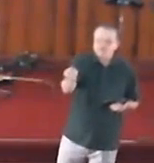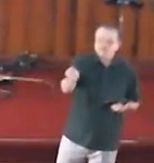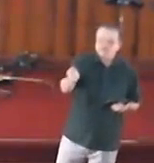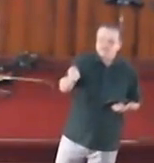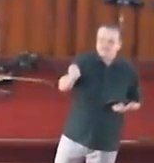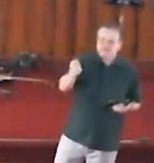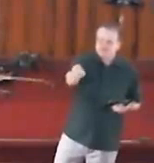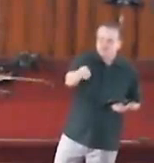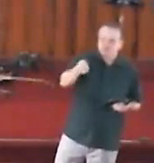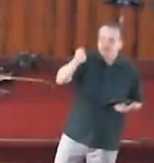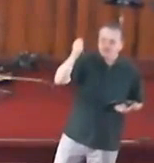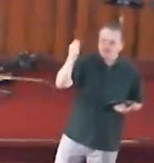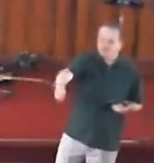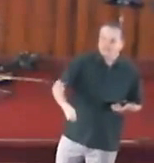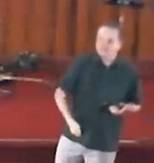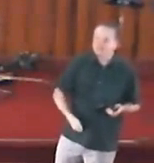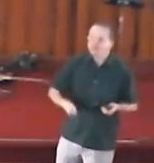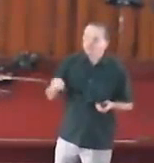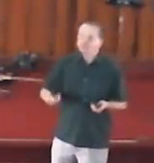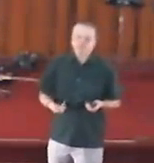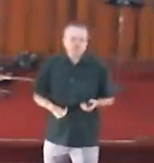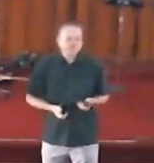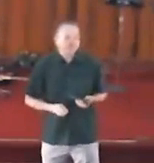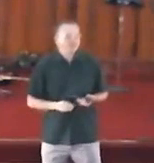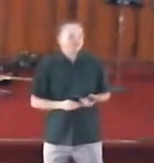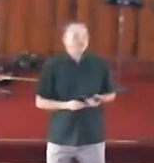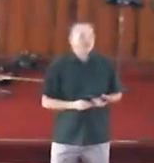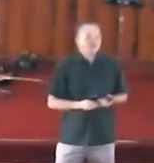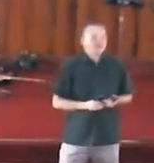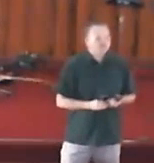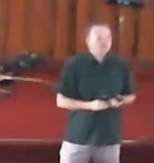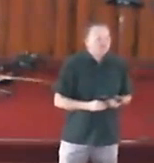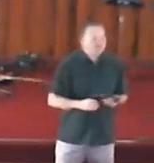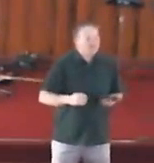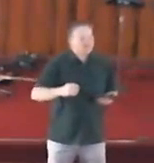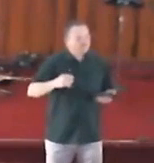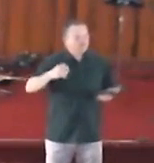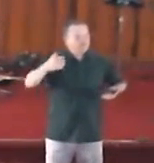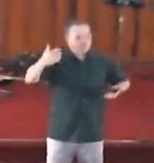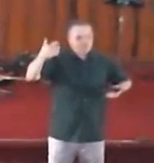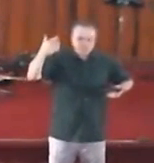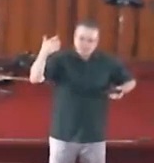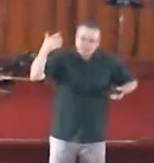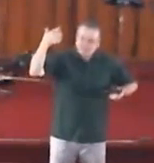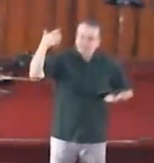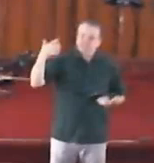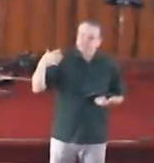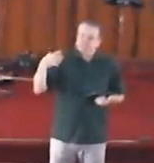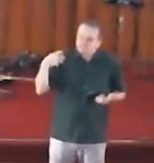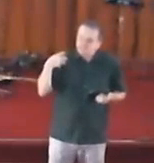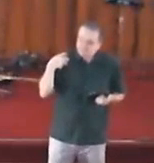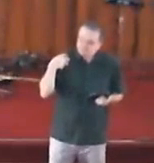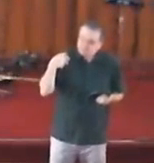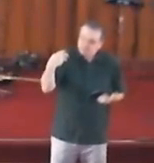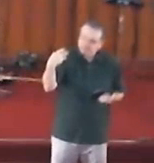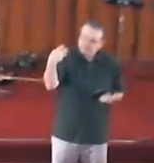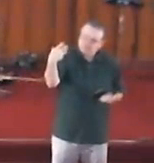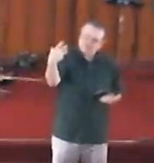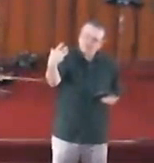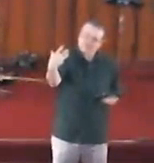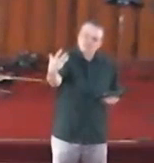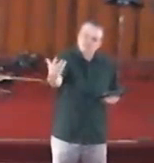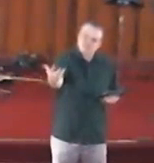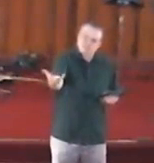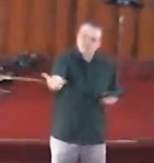un escorpión o una serpiente a su hijo, el Espíritu Santo, el Padre da el Espíritu Santo y el